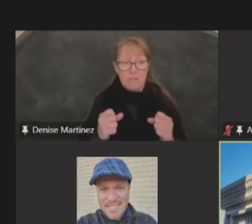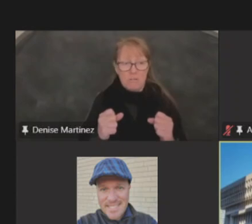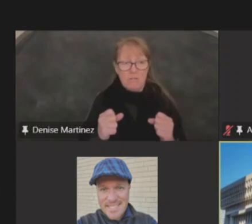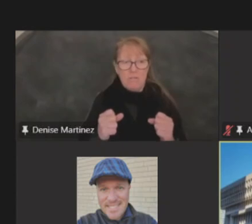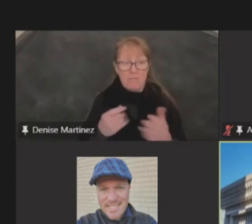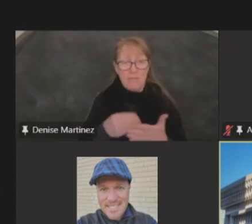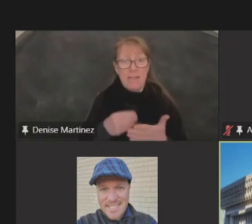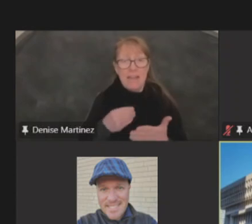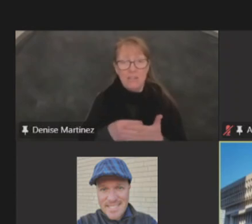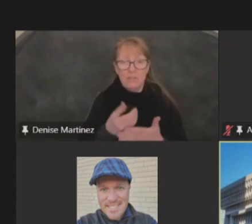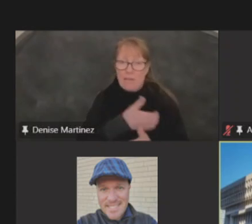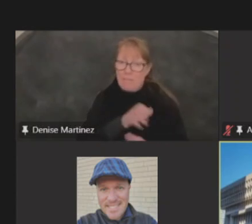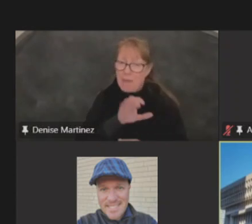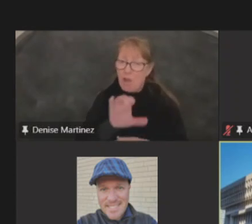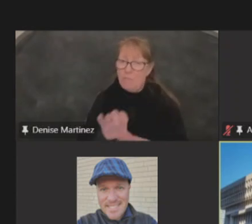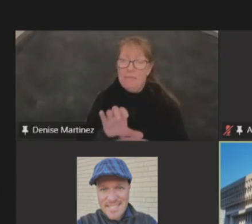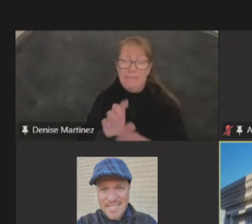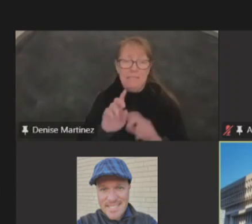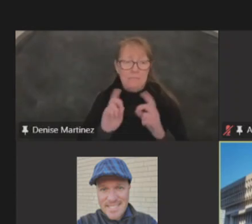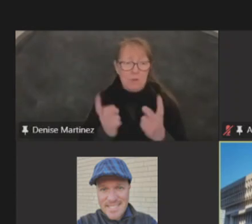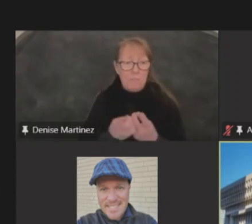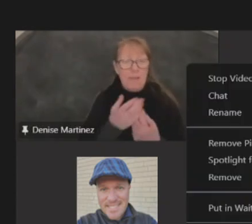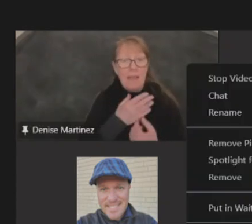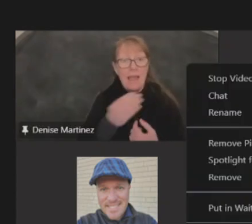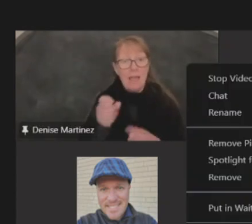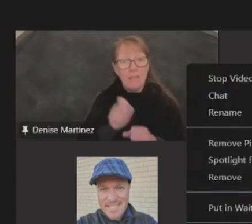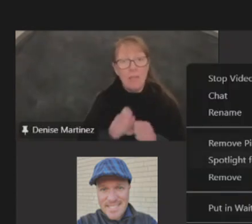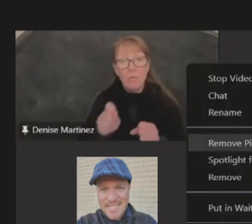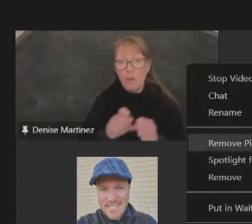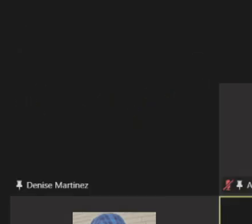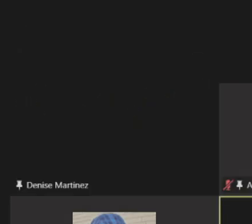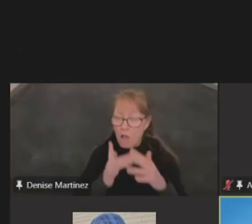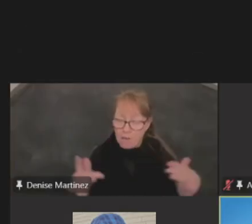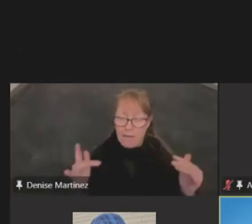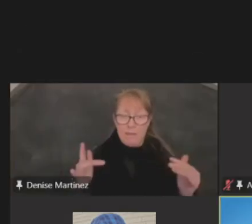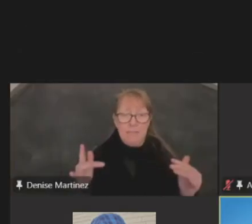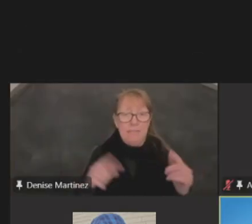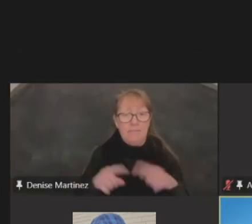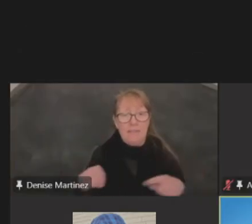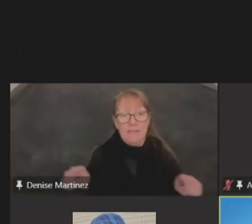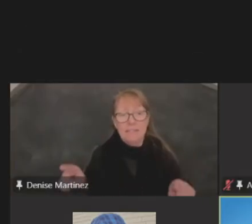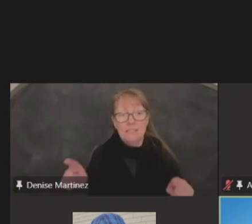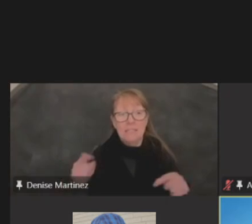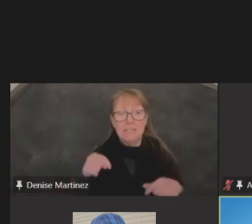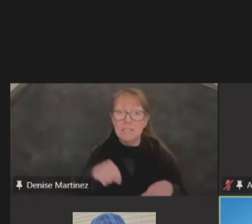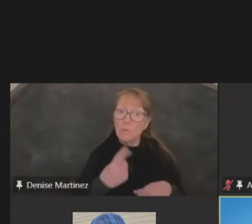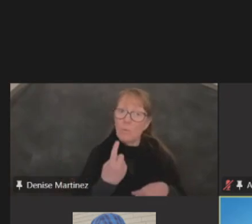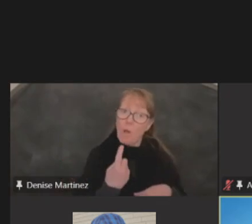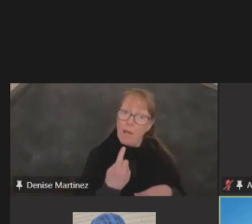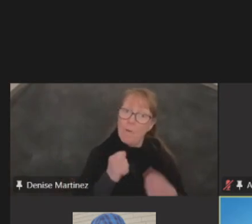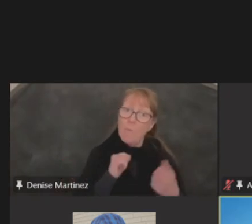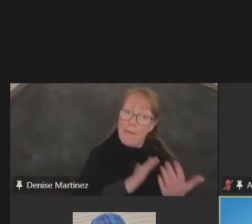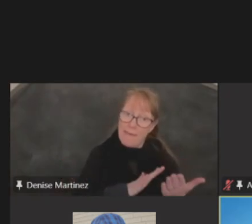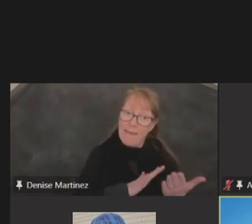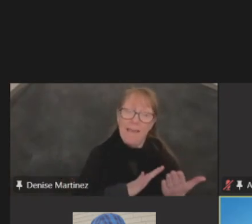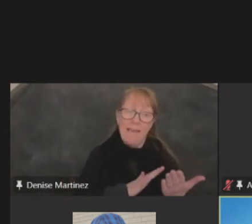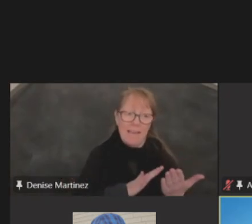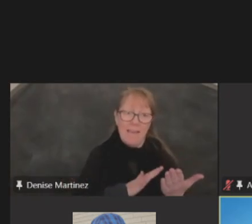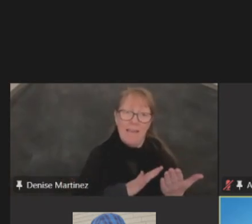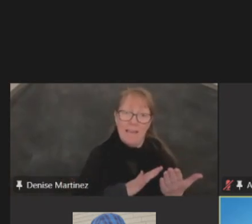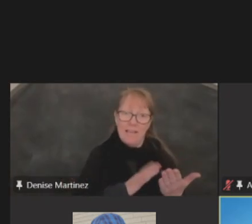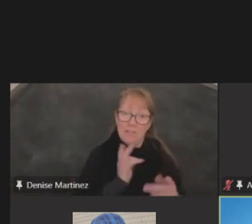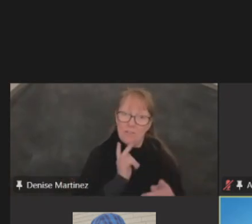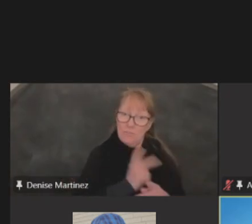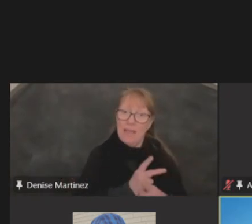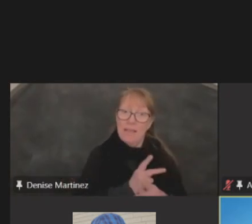financial empowerment department, and they work on all kinds of things, and this is just one way that people can maintain